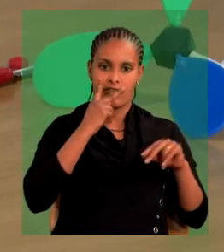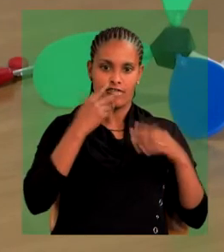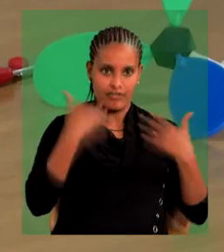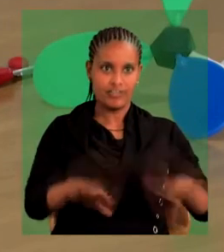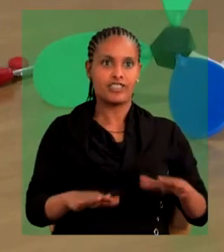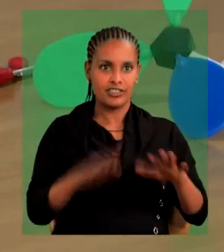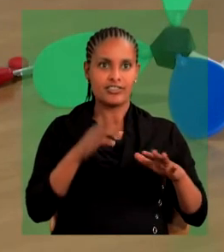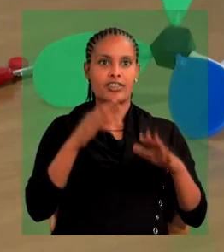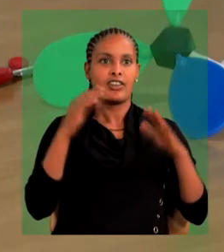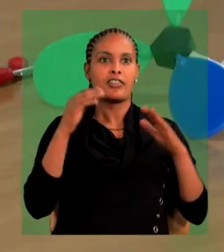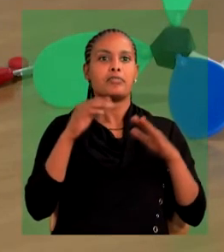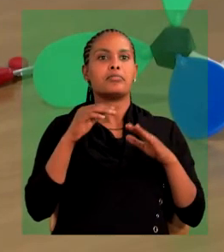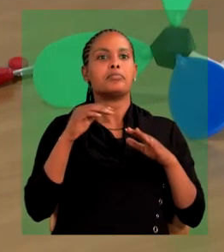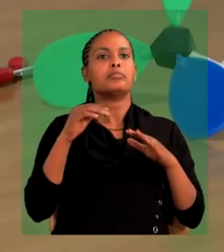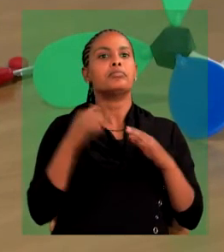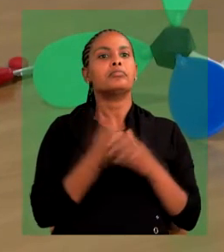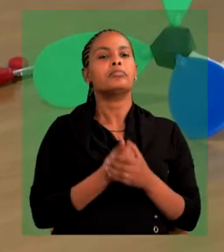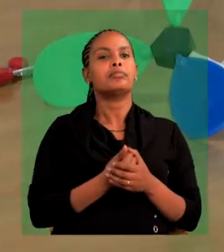Egypt. Giza.